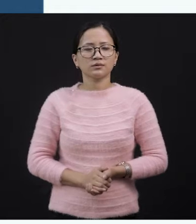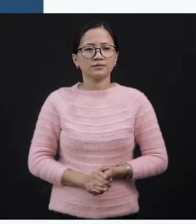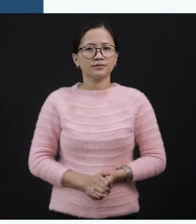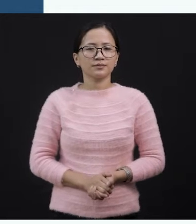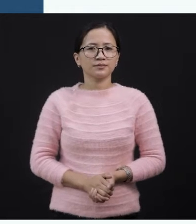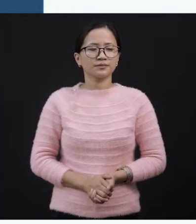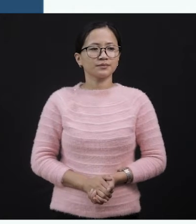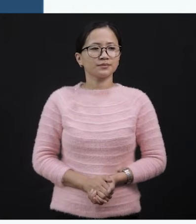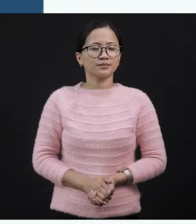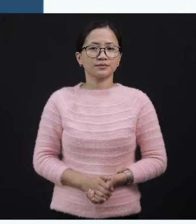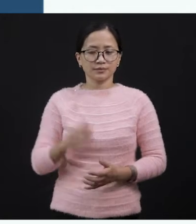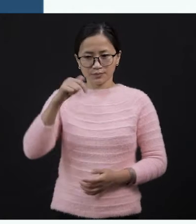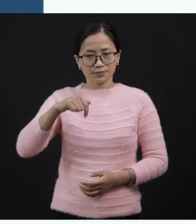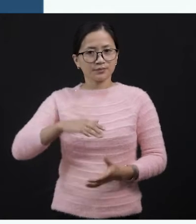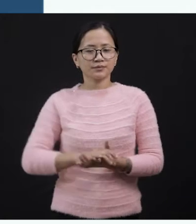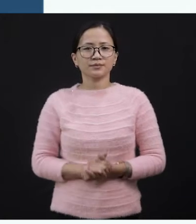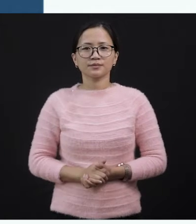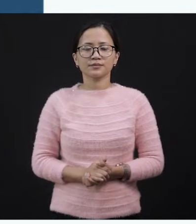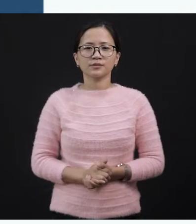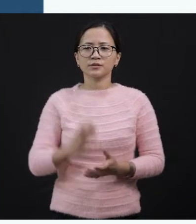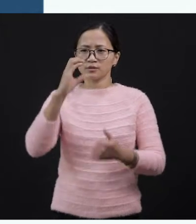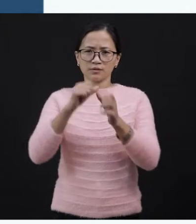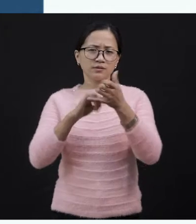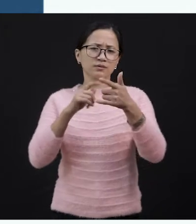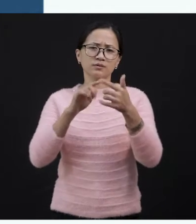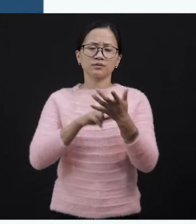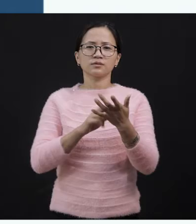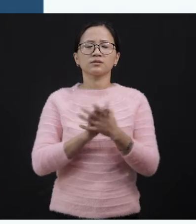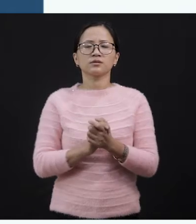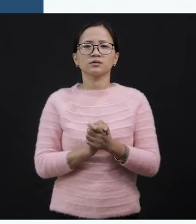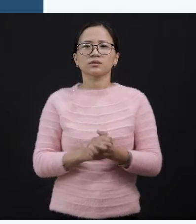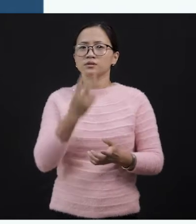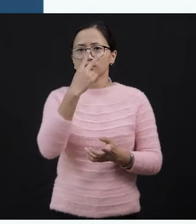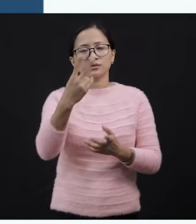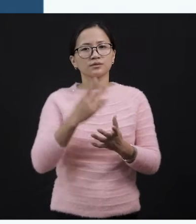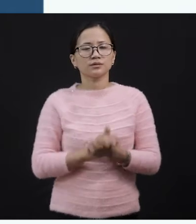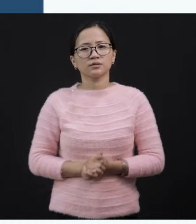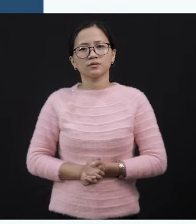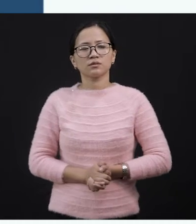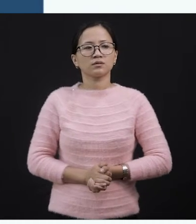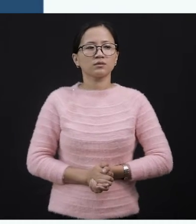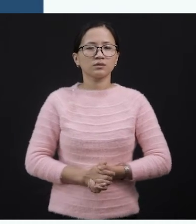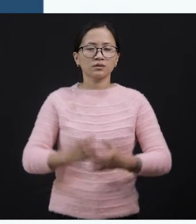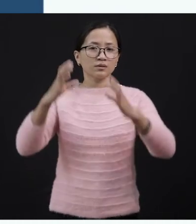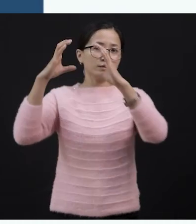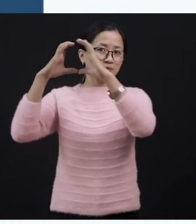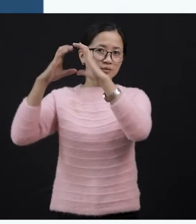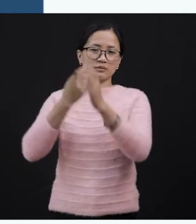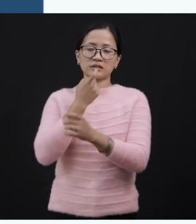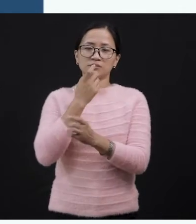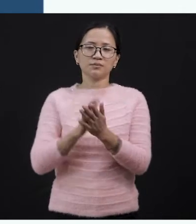Okay, students? Now, in this case, we will see that the Moon